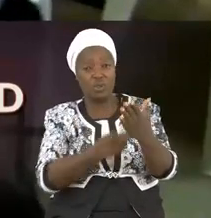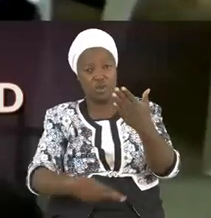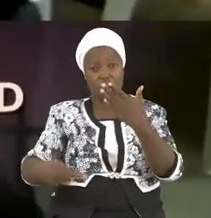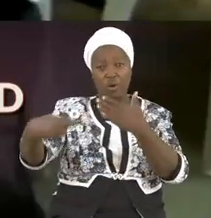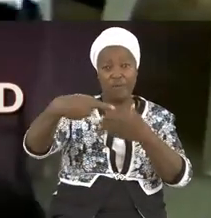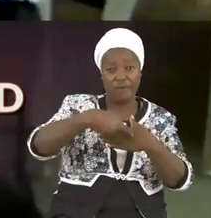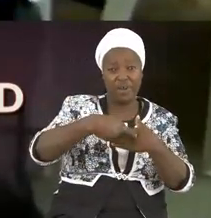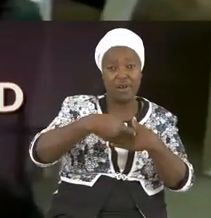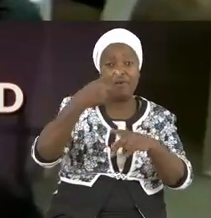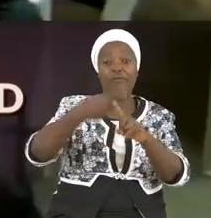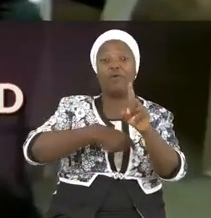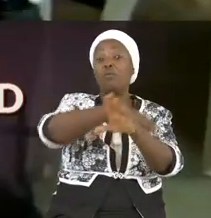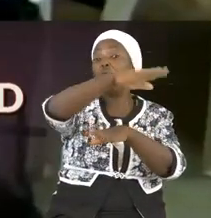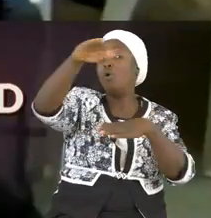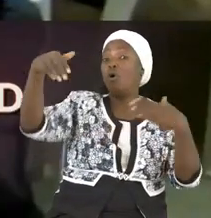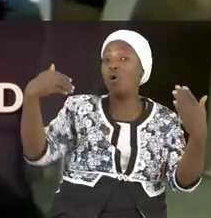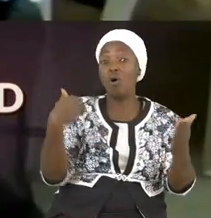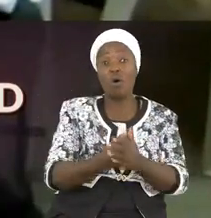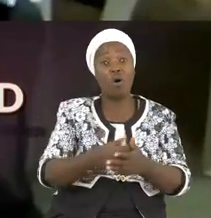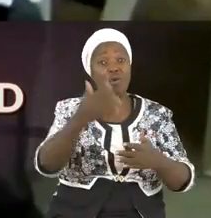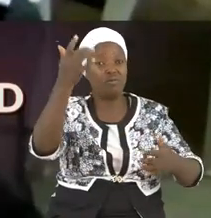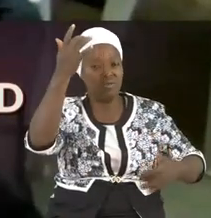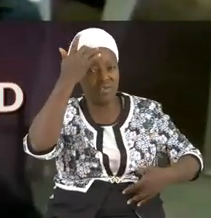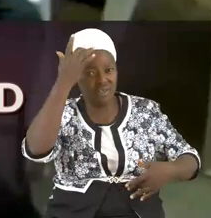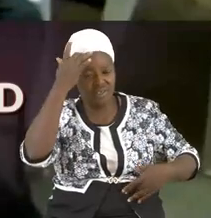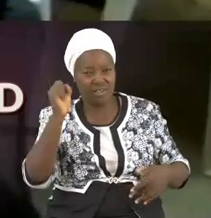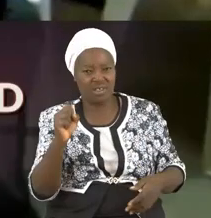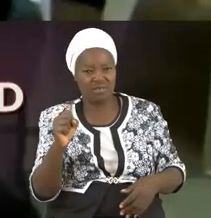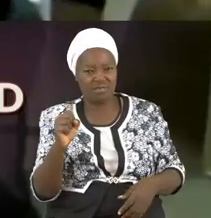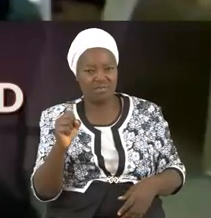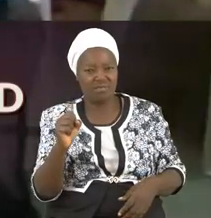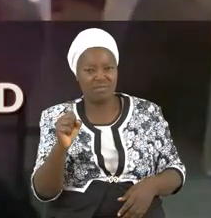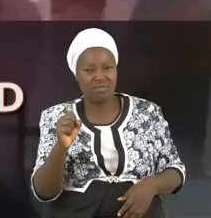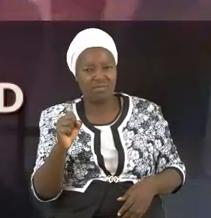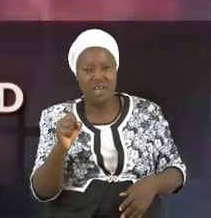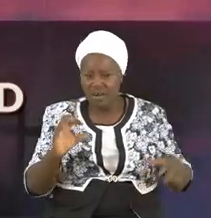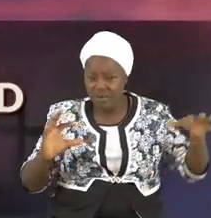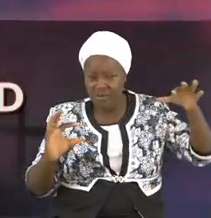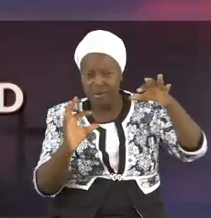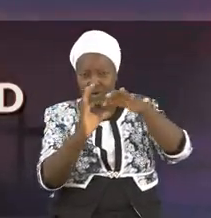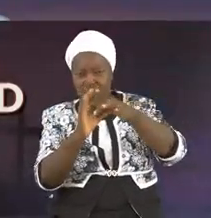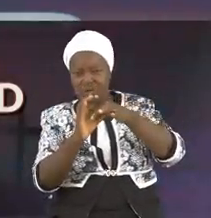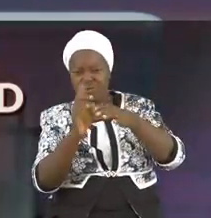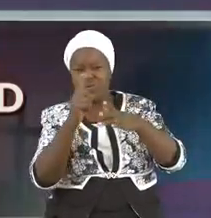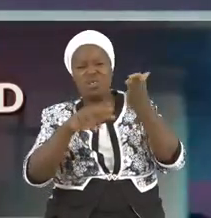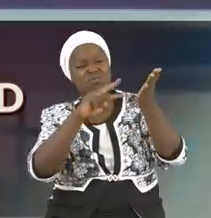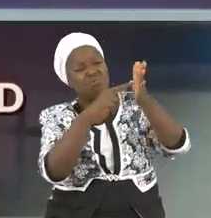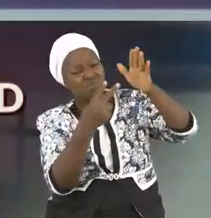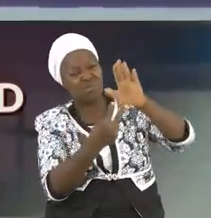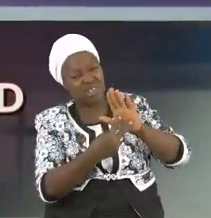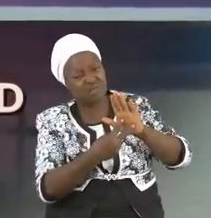sicknesses. Reconciliation. What's that? When two people turn their